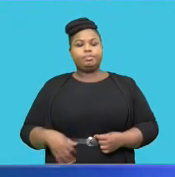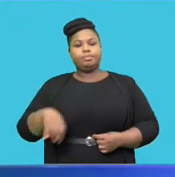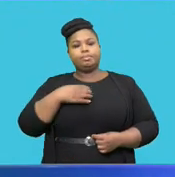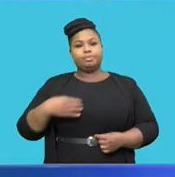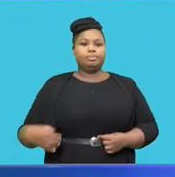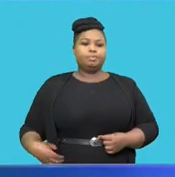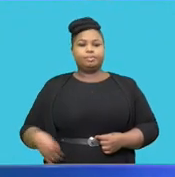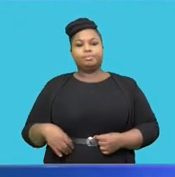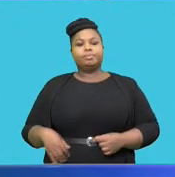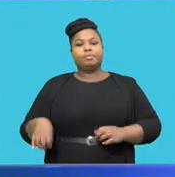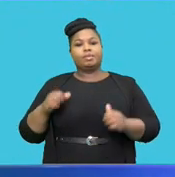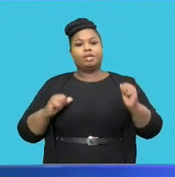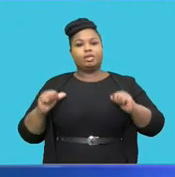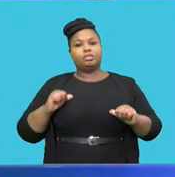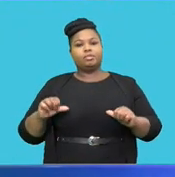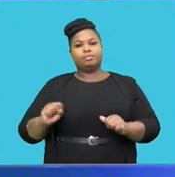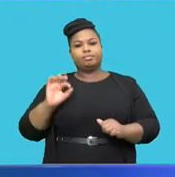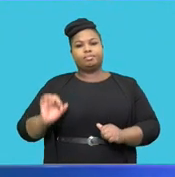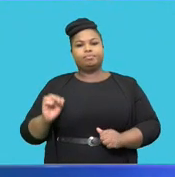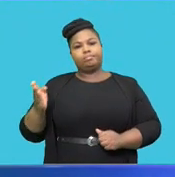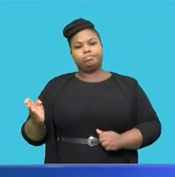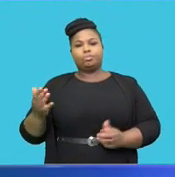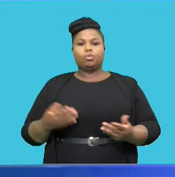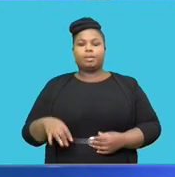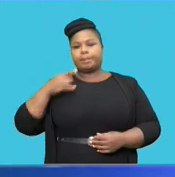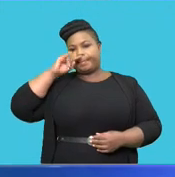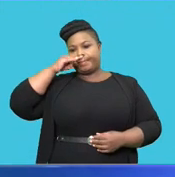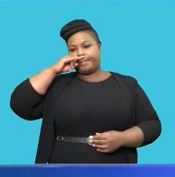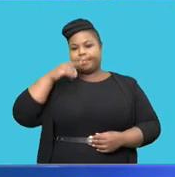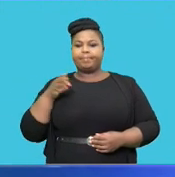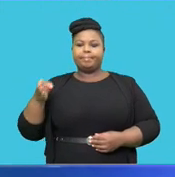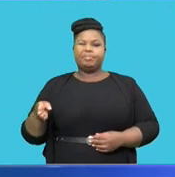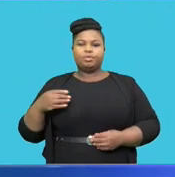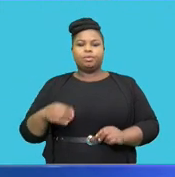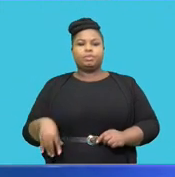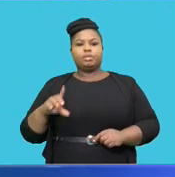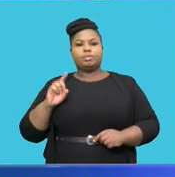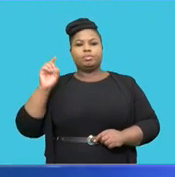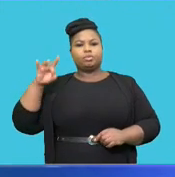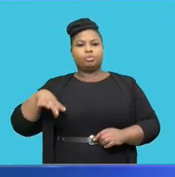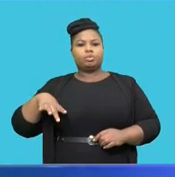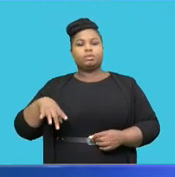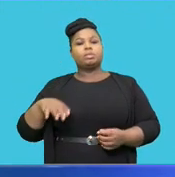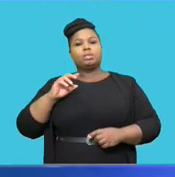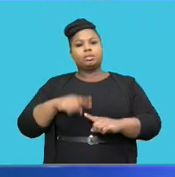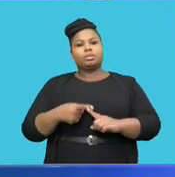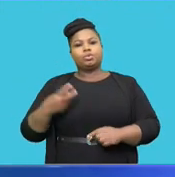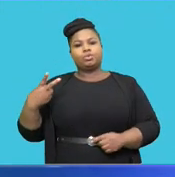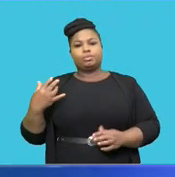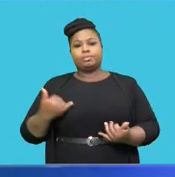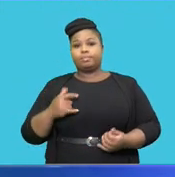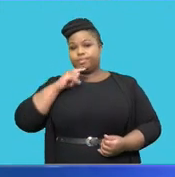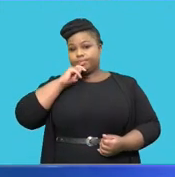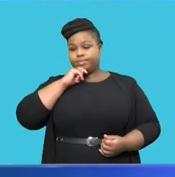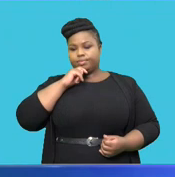Umengameli weqembu le-Action SA uHerman Mashaba uvakashele indawo yenkulisa abantwana esanda kuthuthukiswa iqembu eDiepsloot Extension 2 namhlanje njengesikhathi